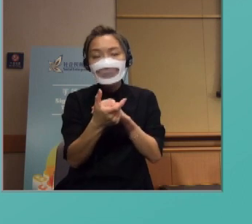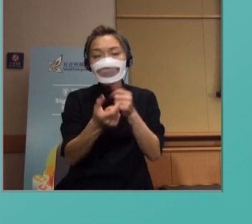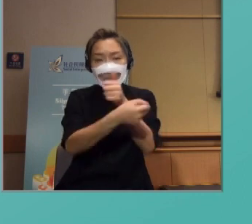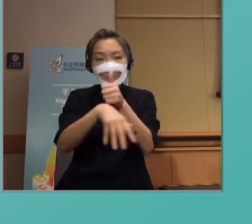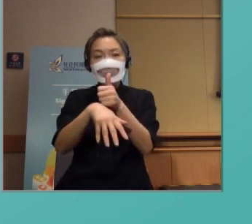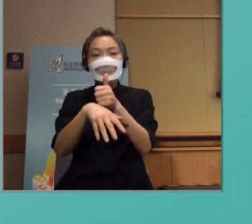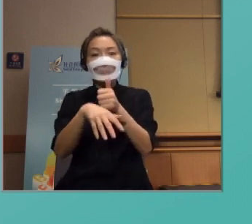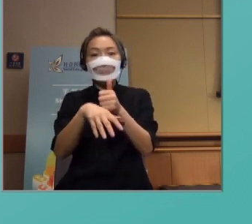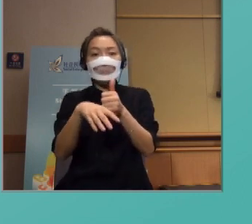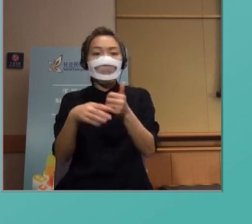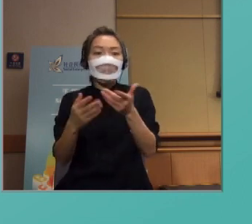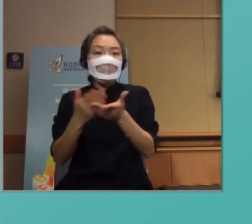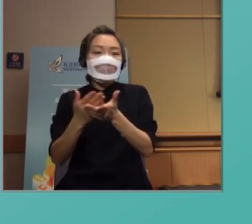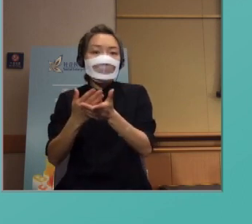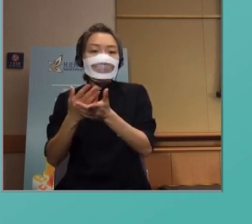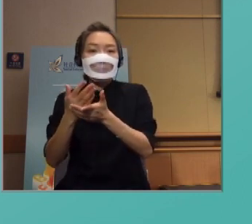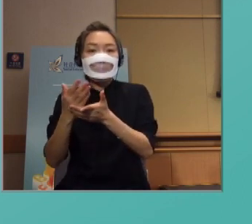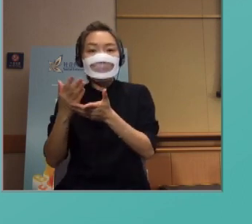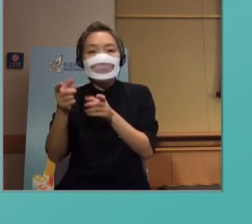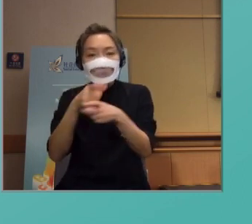that allows this to happen.